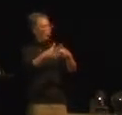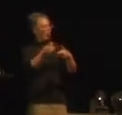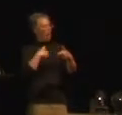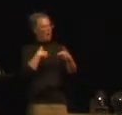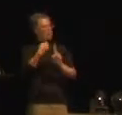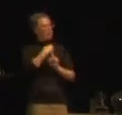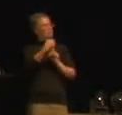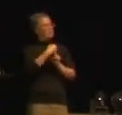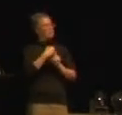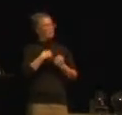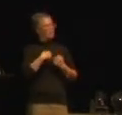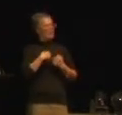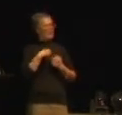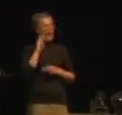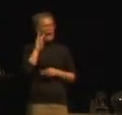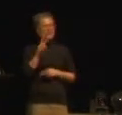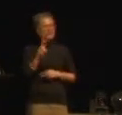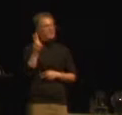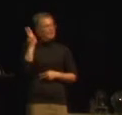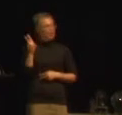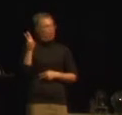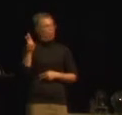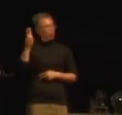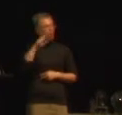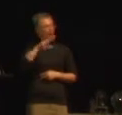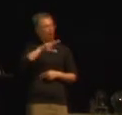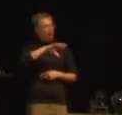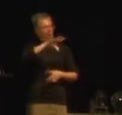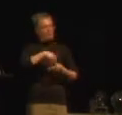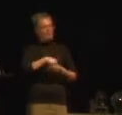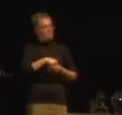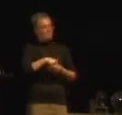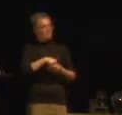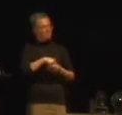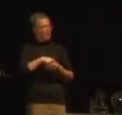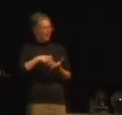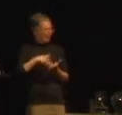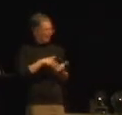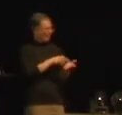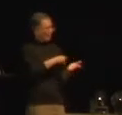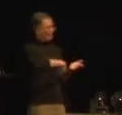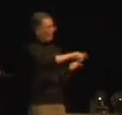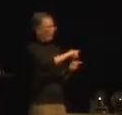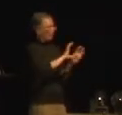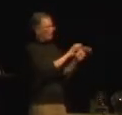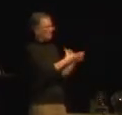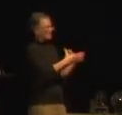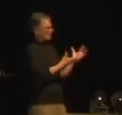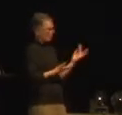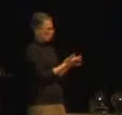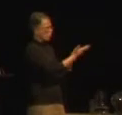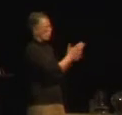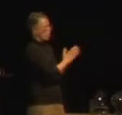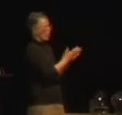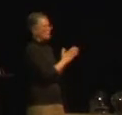see them as actually intimately intertwined. They're also driving the work that we're doing within the digital collections team and across the library. But I want to note